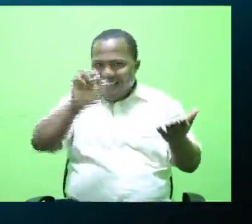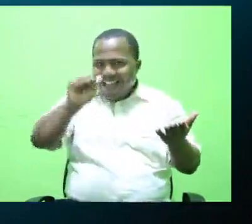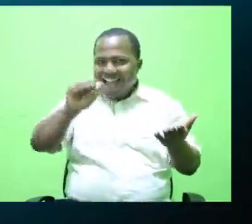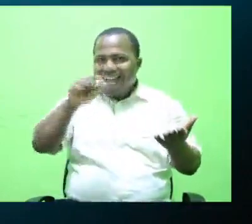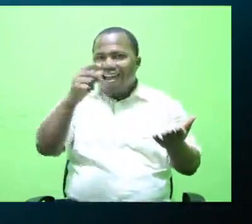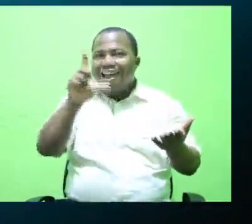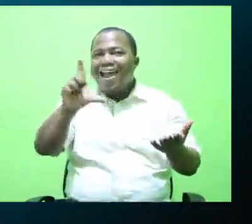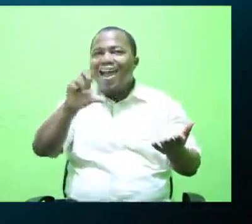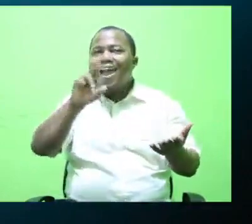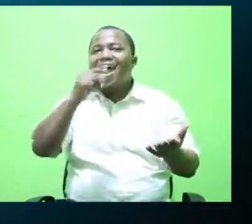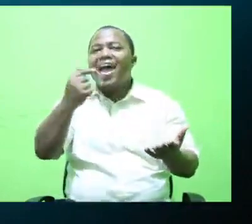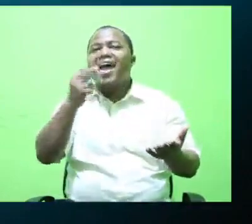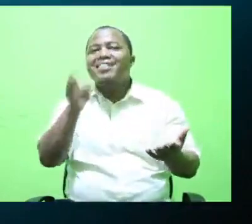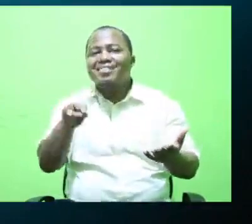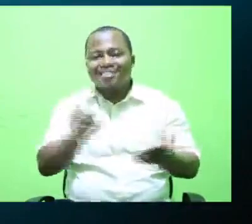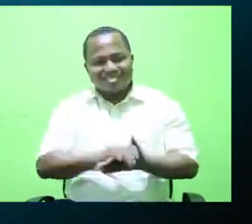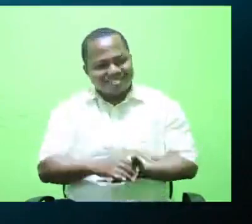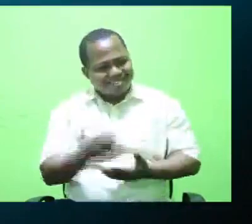please?